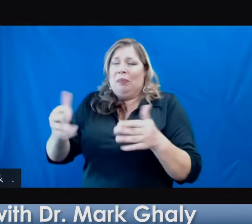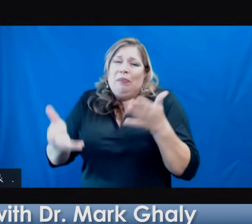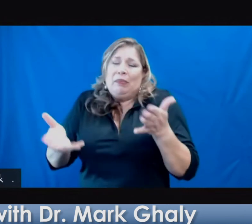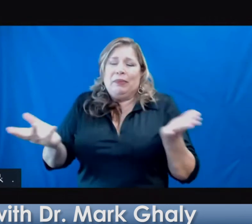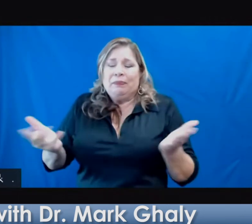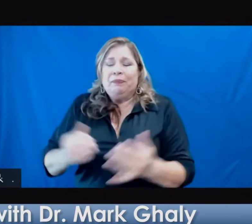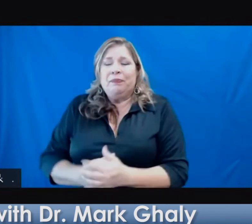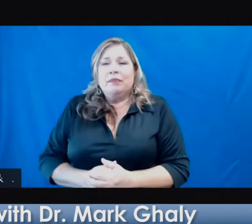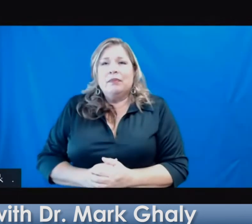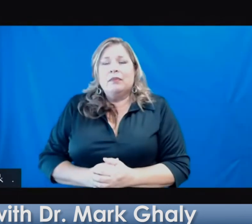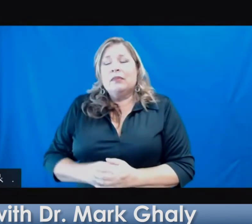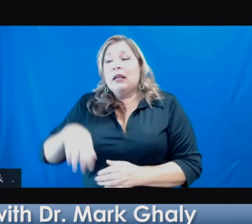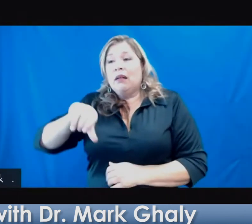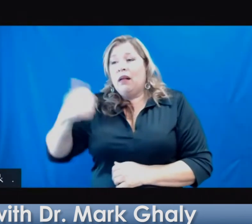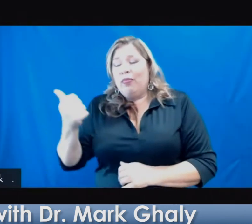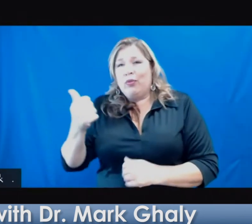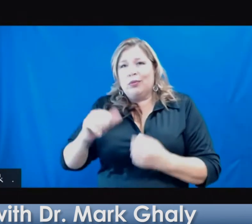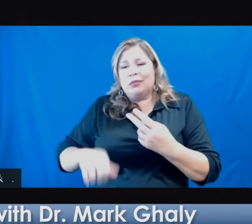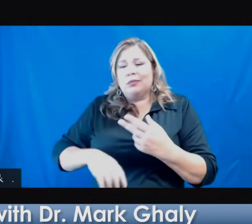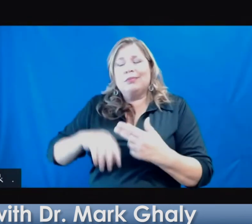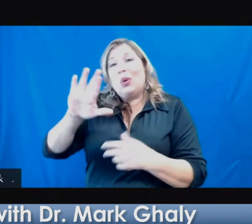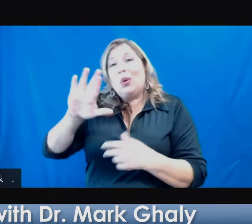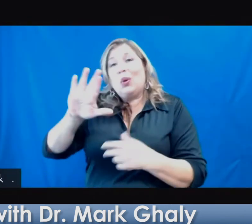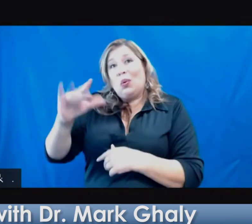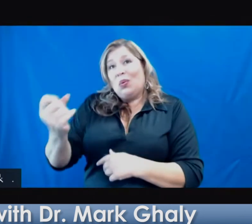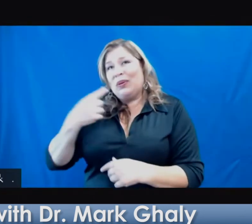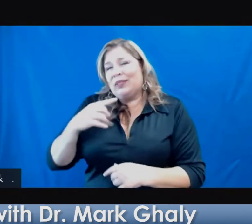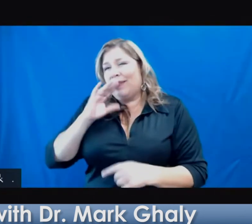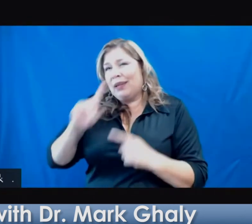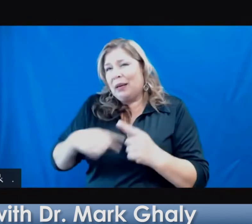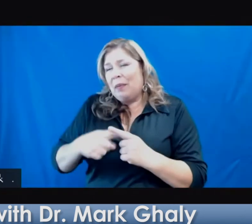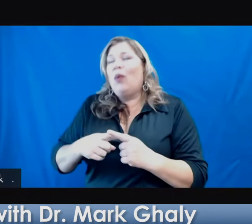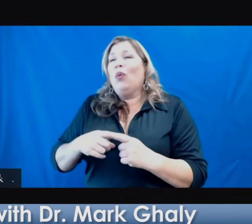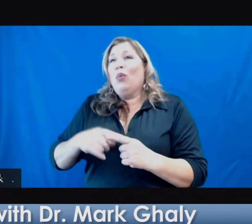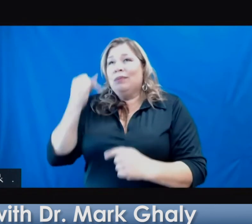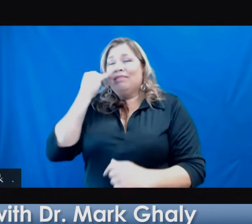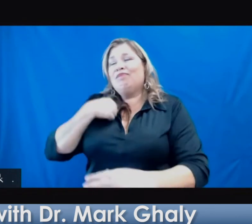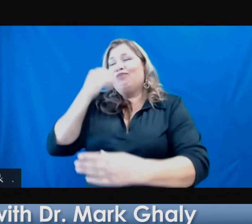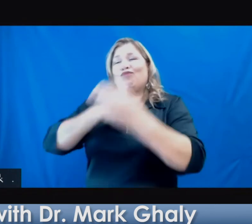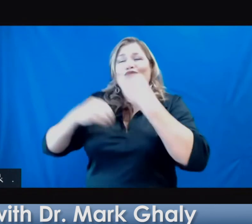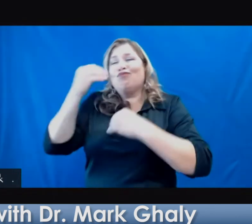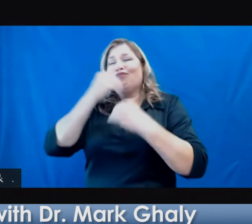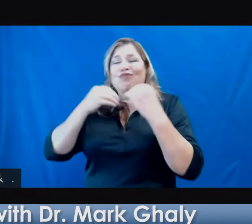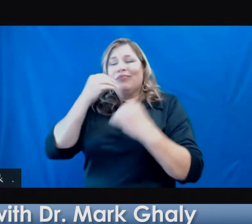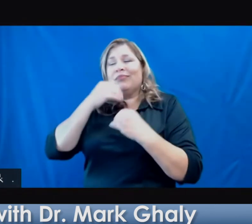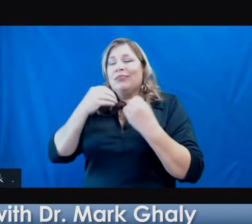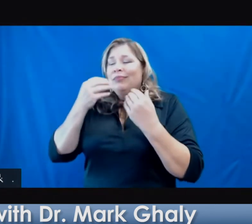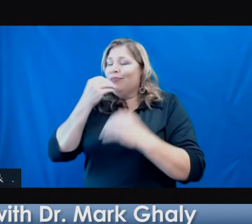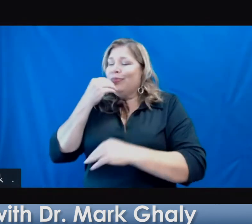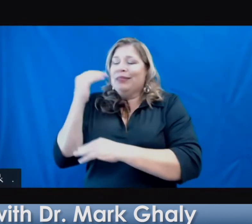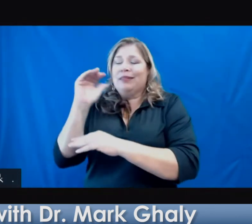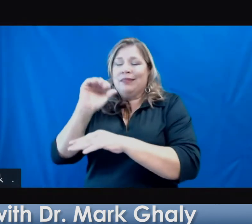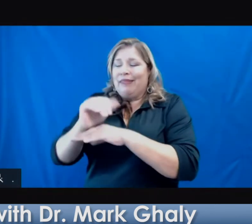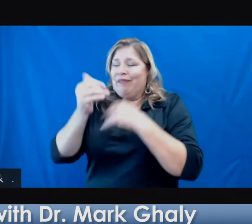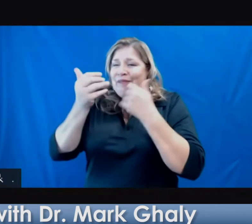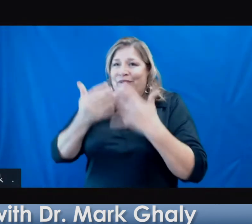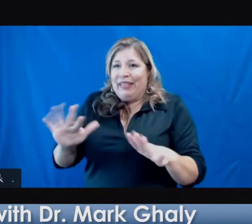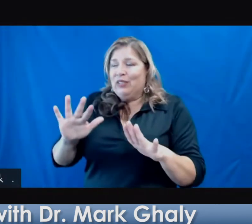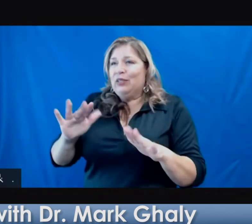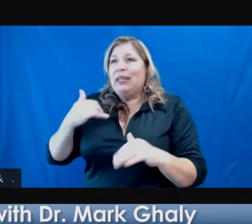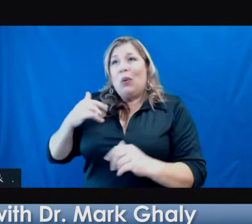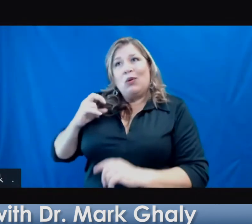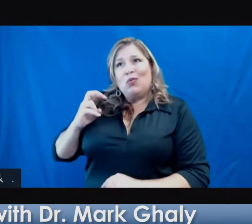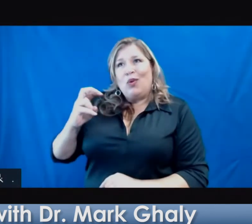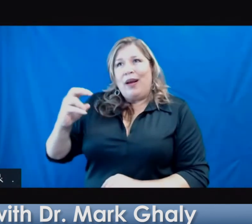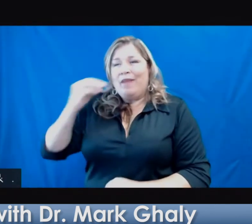question, what about that person who wrapped up dinner at 9:45 and has a 30-minute commute home? Hopefully